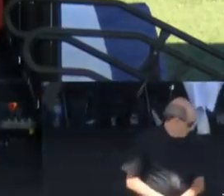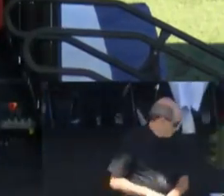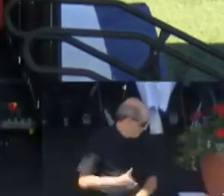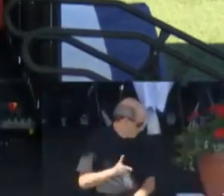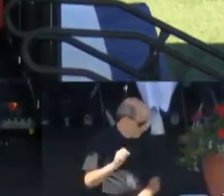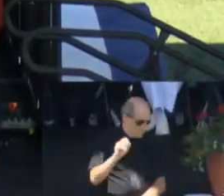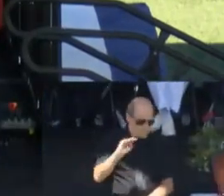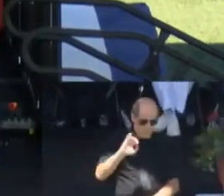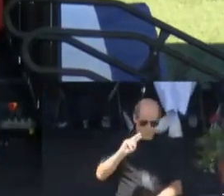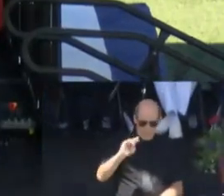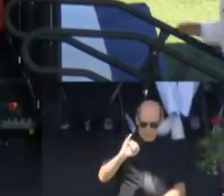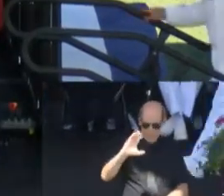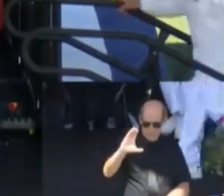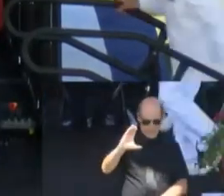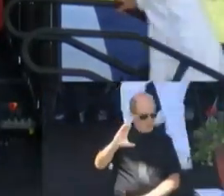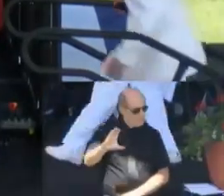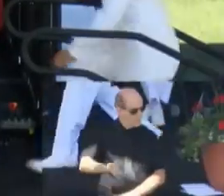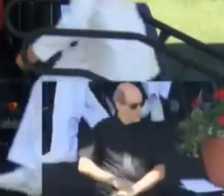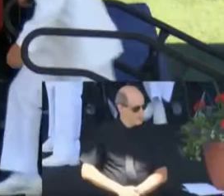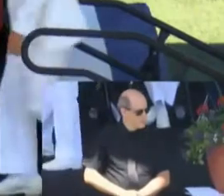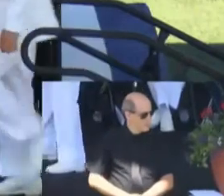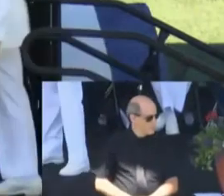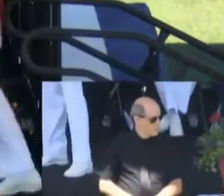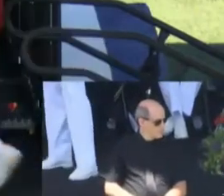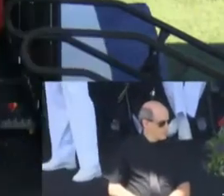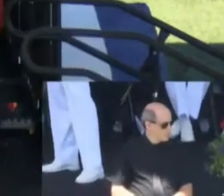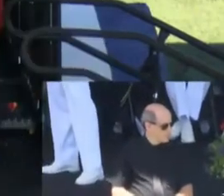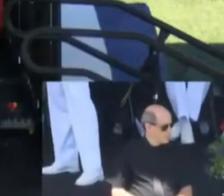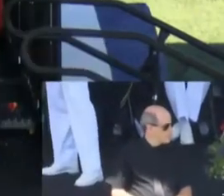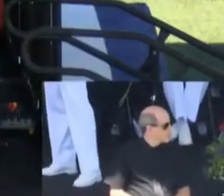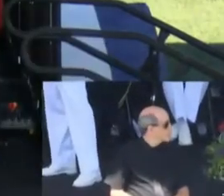Dominic Michael Cooper.